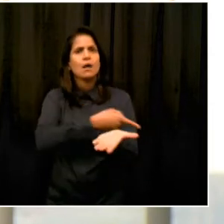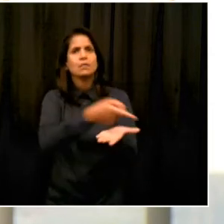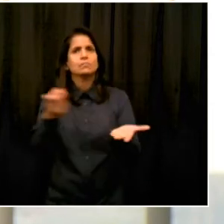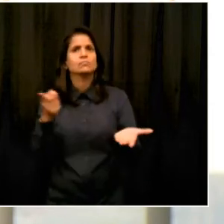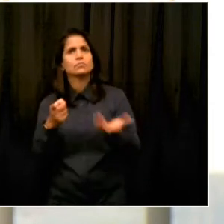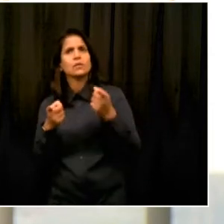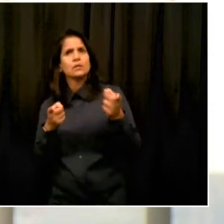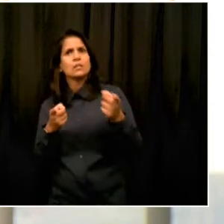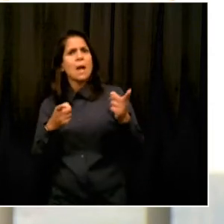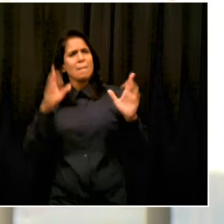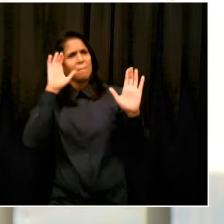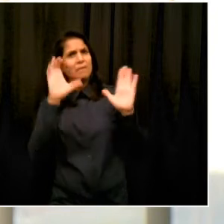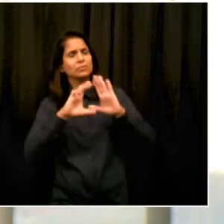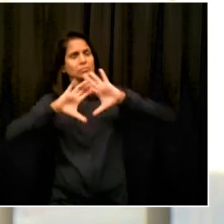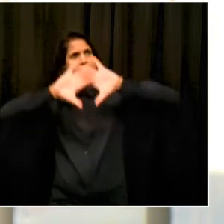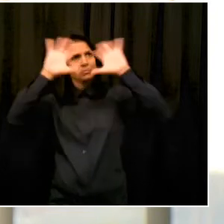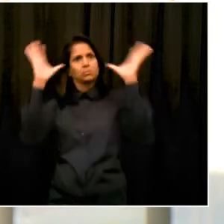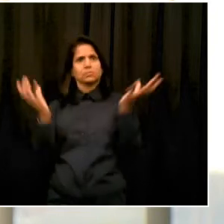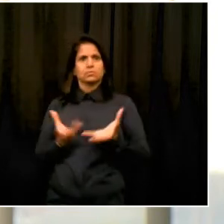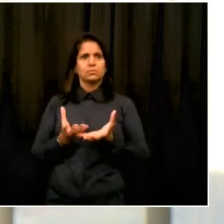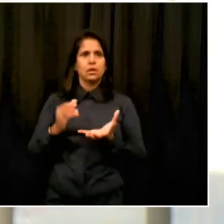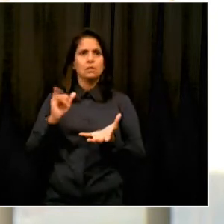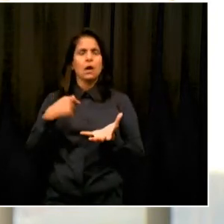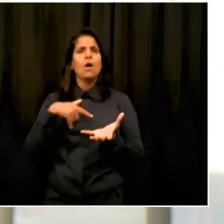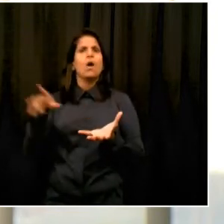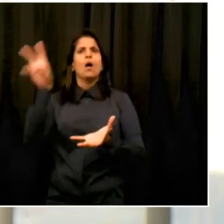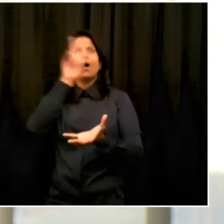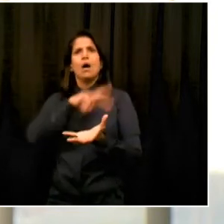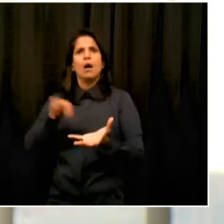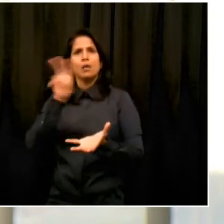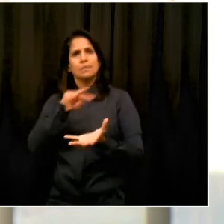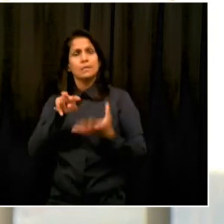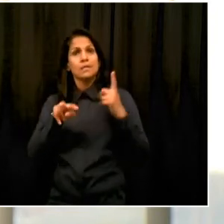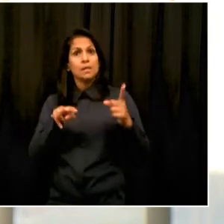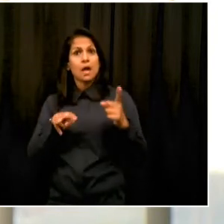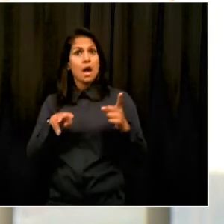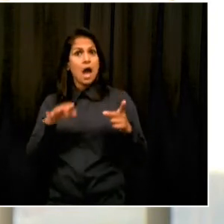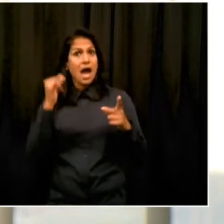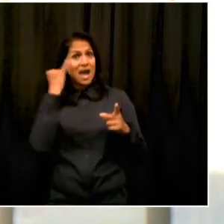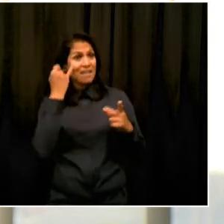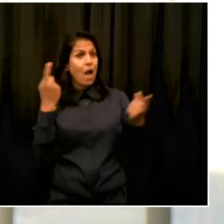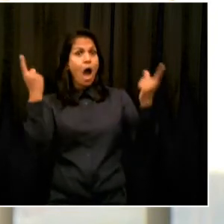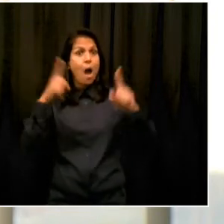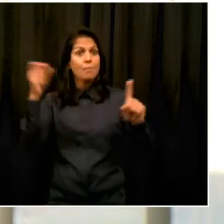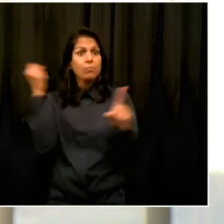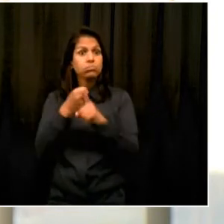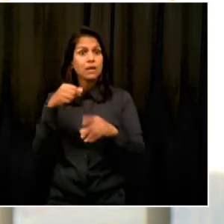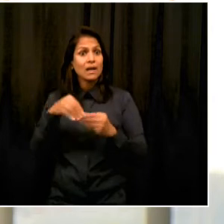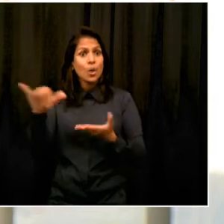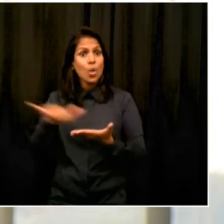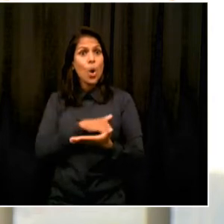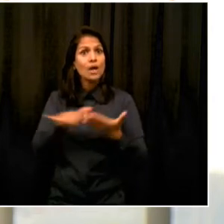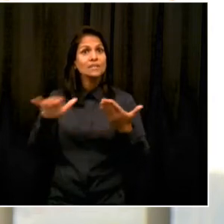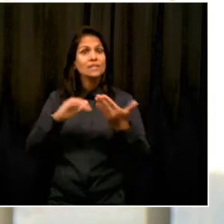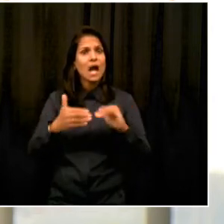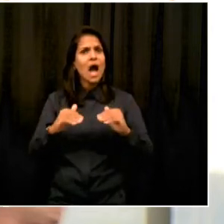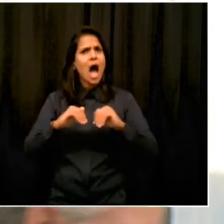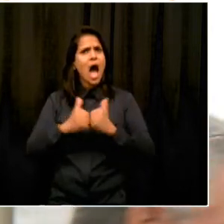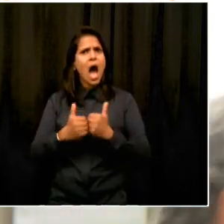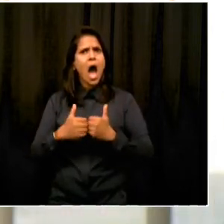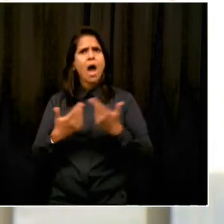solutions, an immense amount of energy, investment, job creation happens here. James, you want to start on the